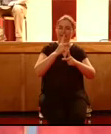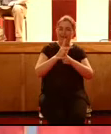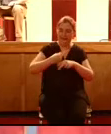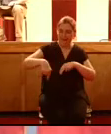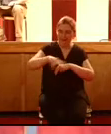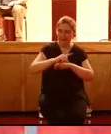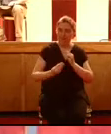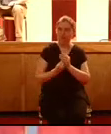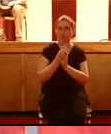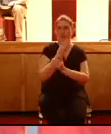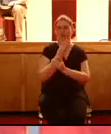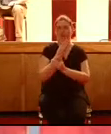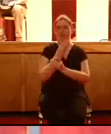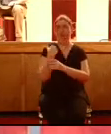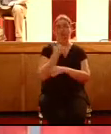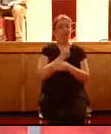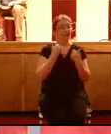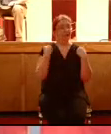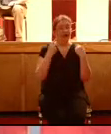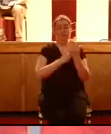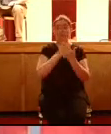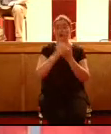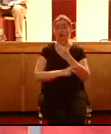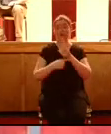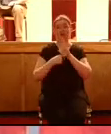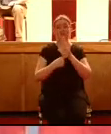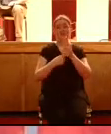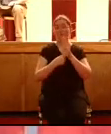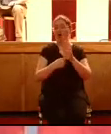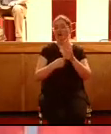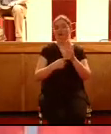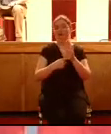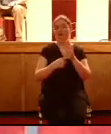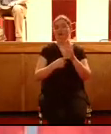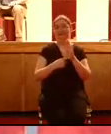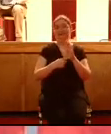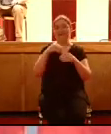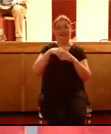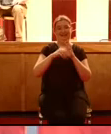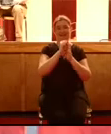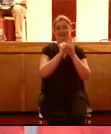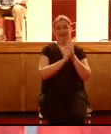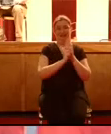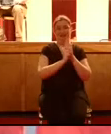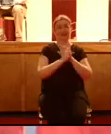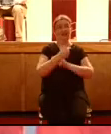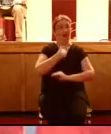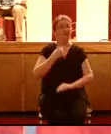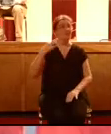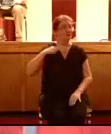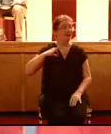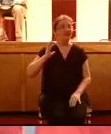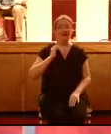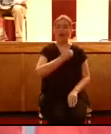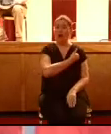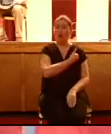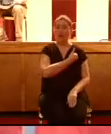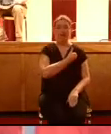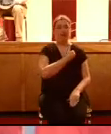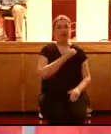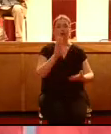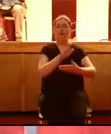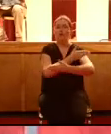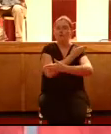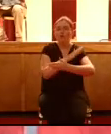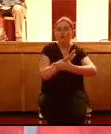have programs that are a model for the state. They are doing so well. And I've got to credit our band instructors, our chorus